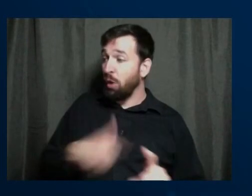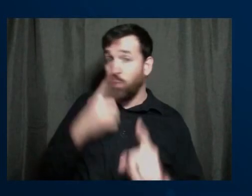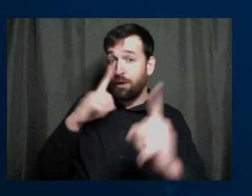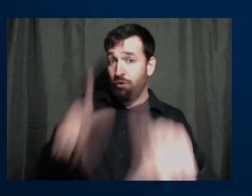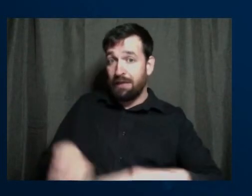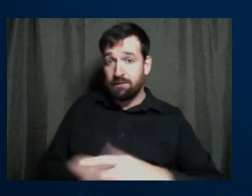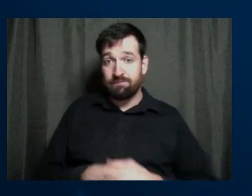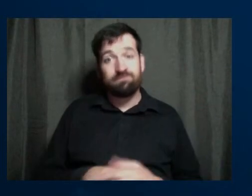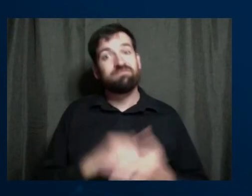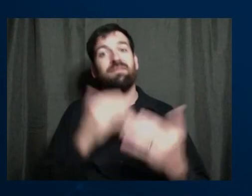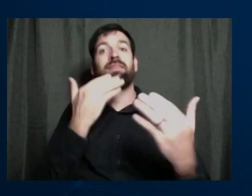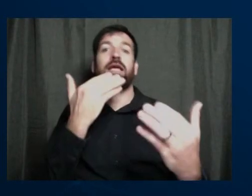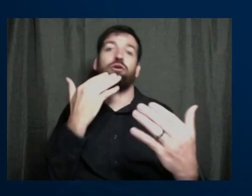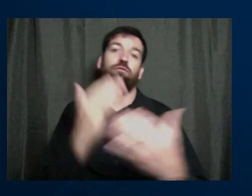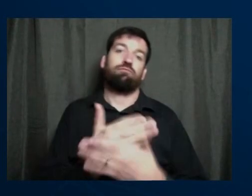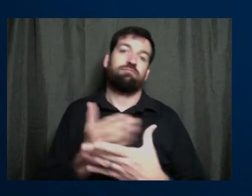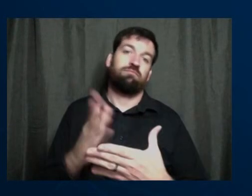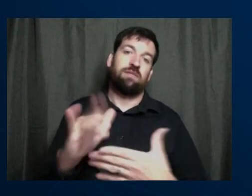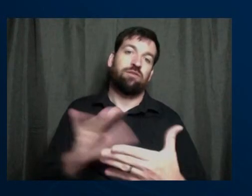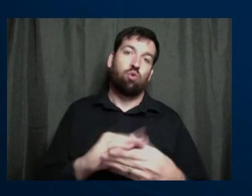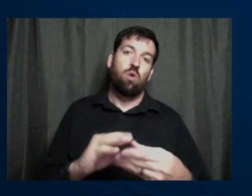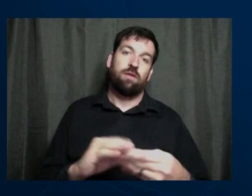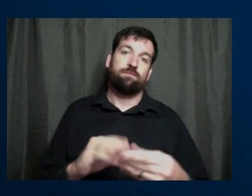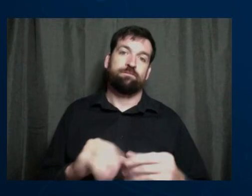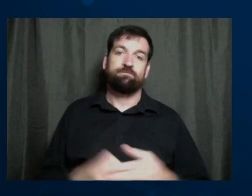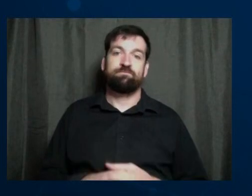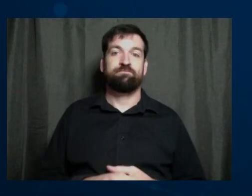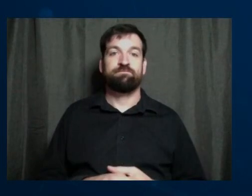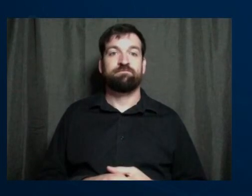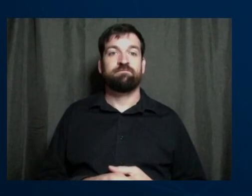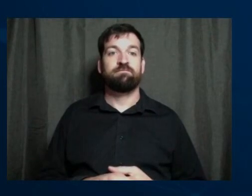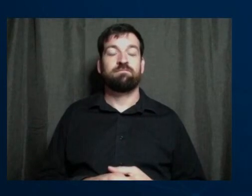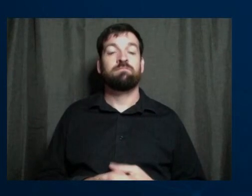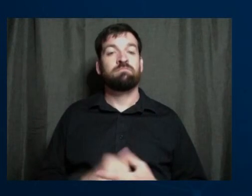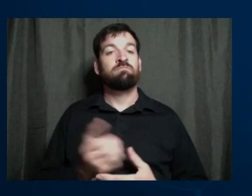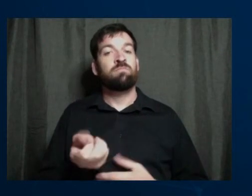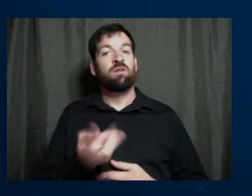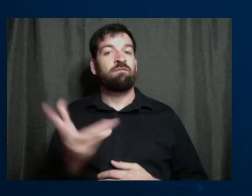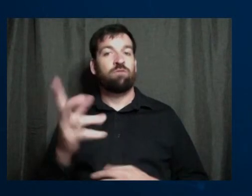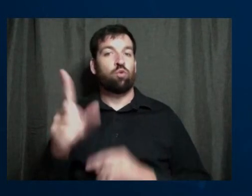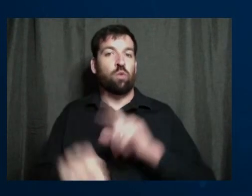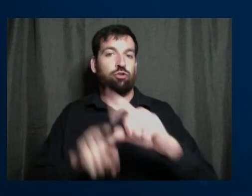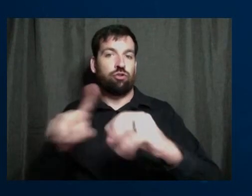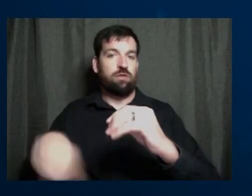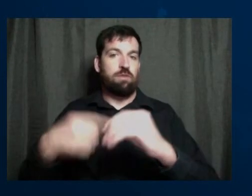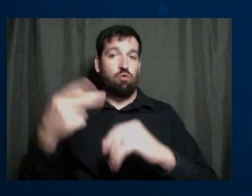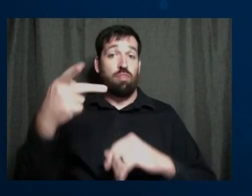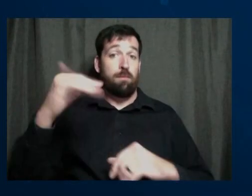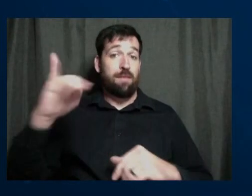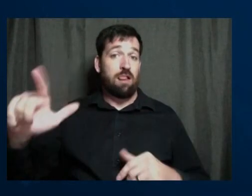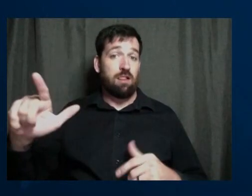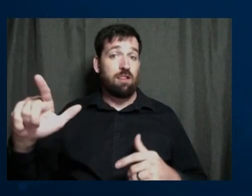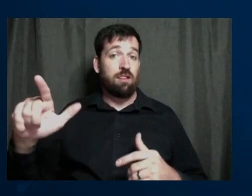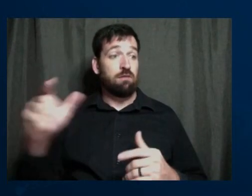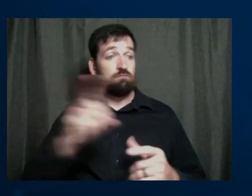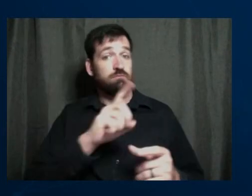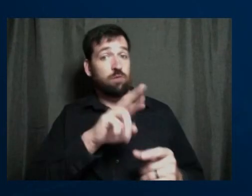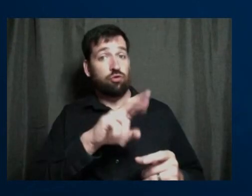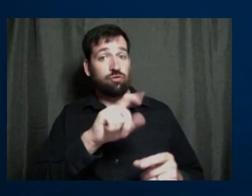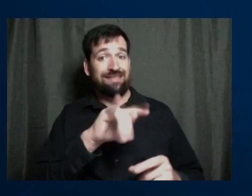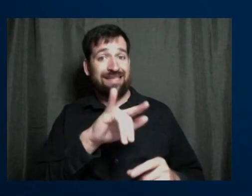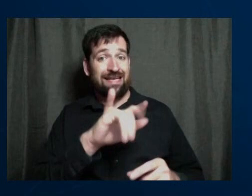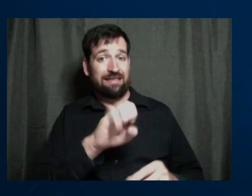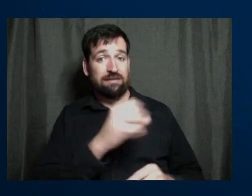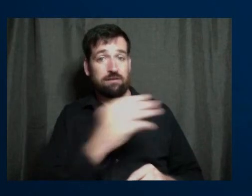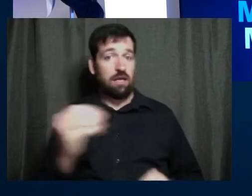you for sharing that story. I do have a couple of questions about the pill. Dr. Stites and Dr. Hawkinson. Isaac